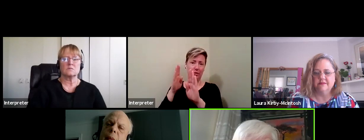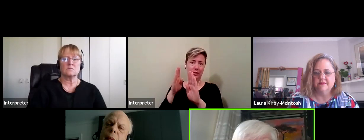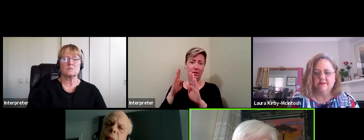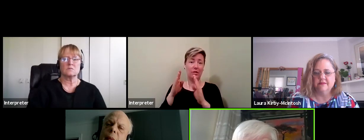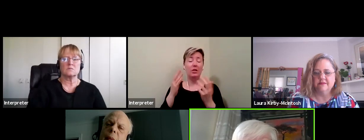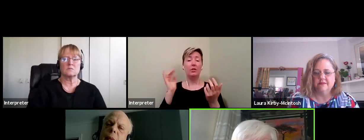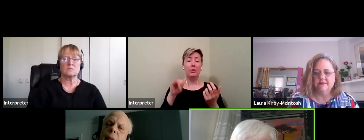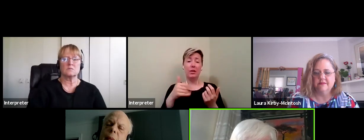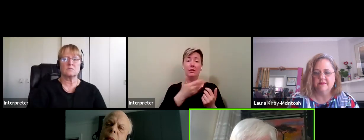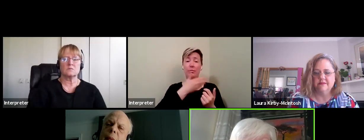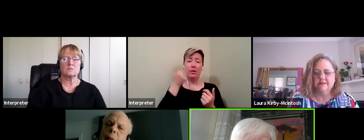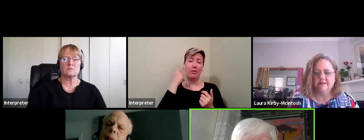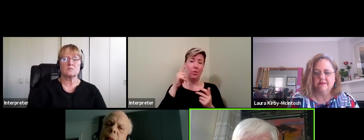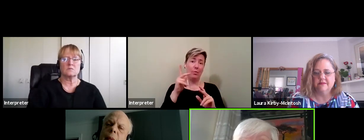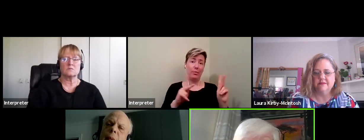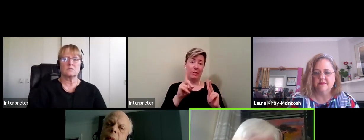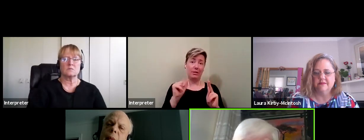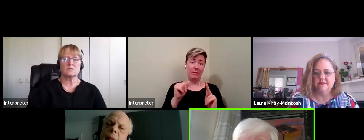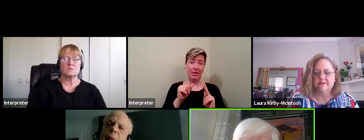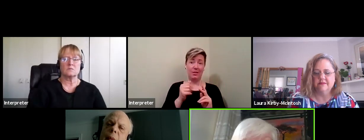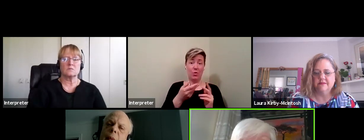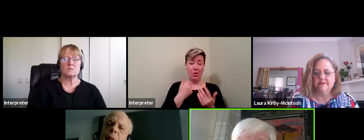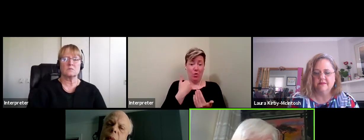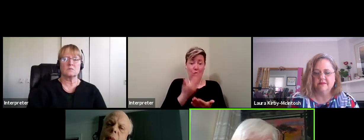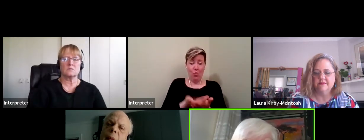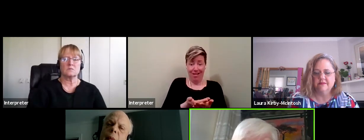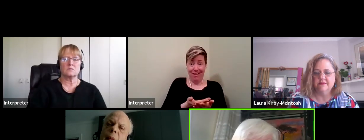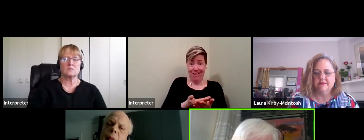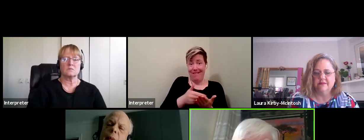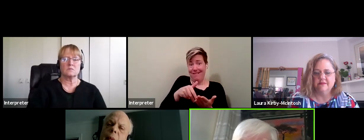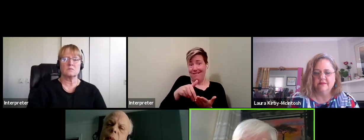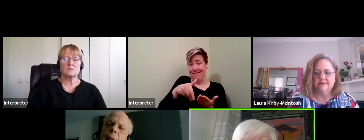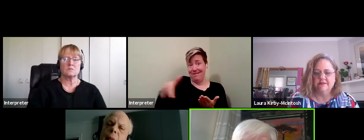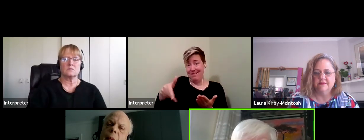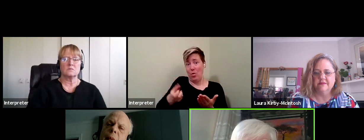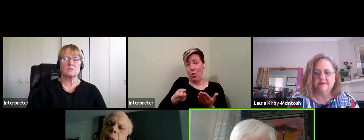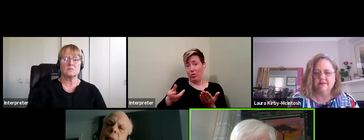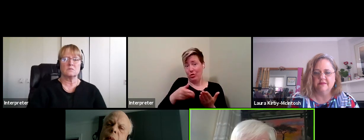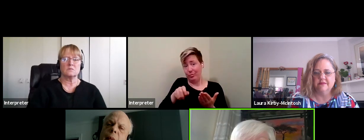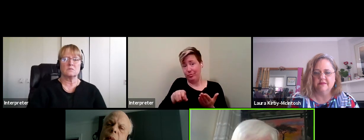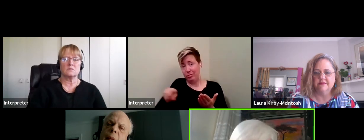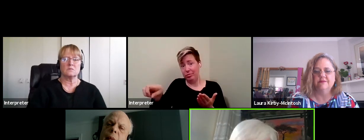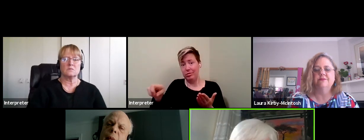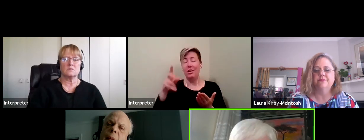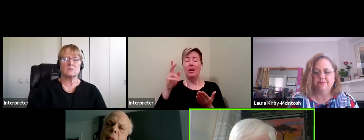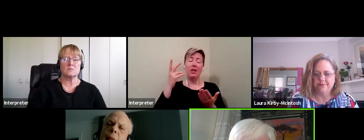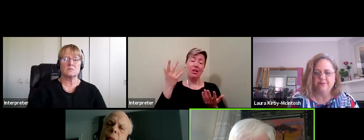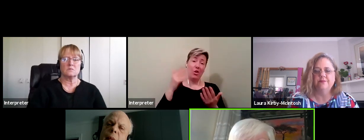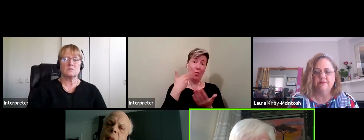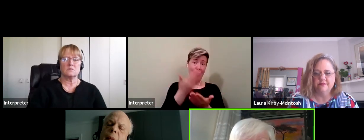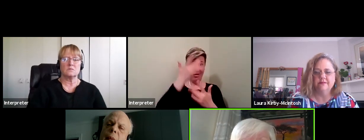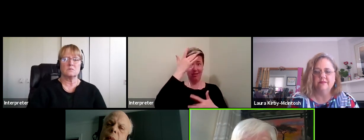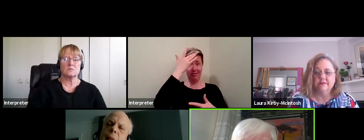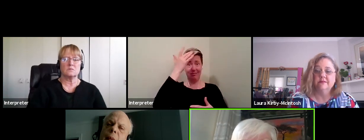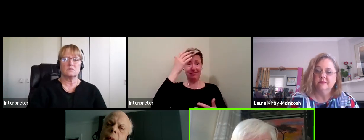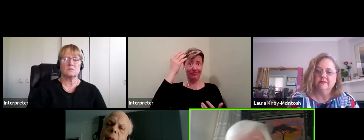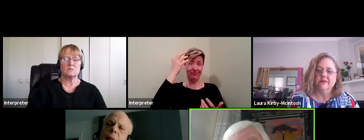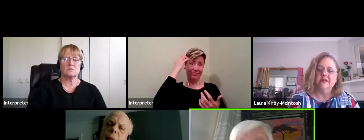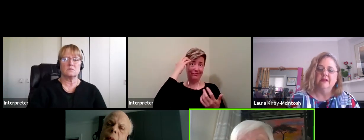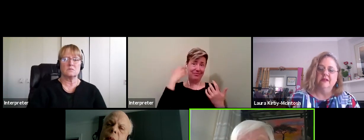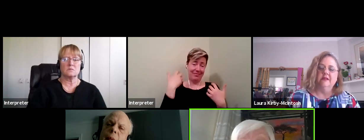people with disabilities who are coming to the hospital because they're very ill. They'll be fatigued. Everybody, even people without